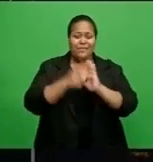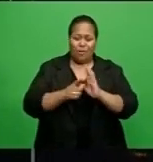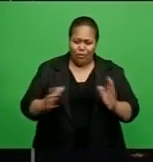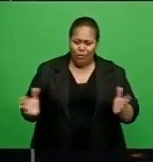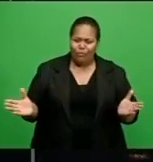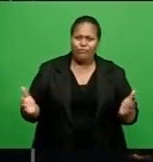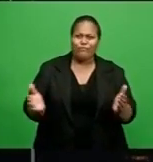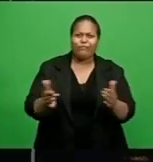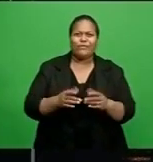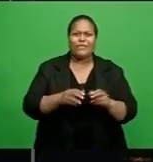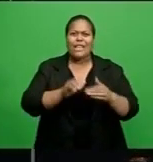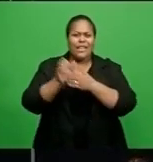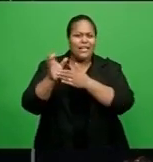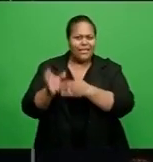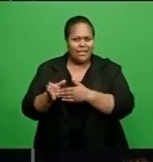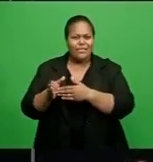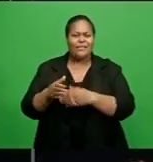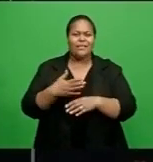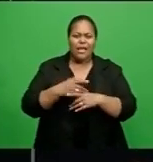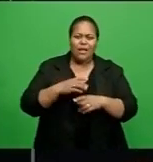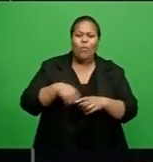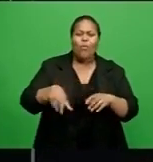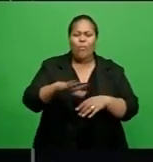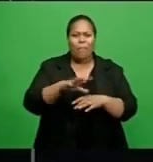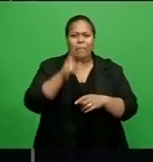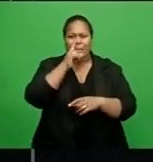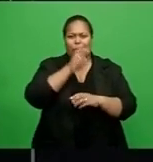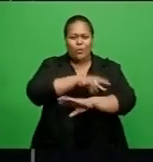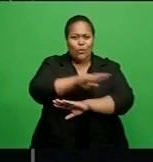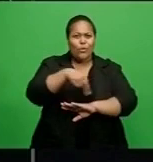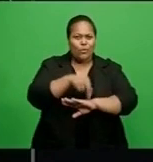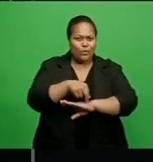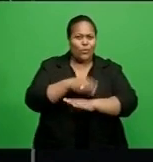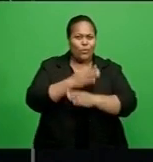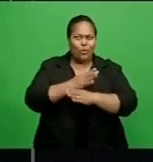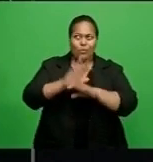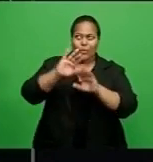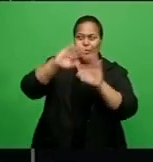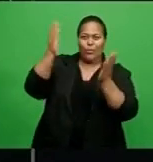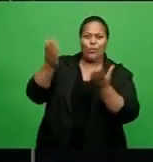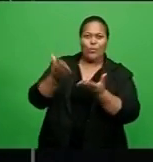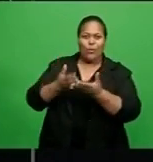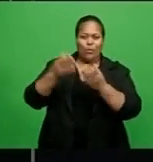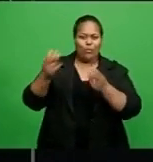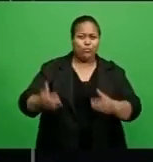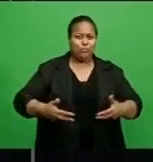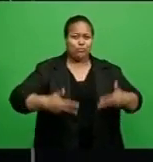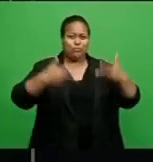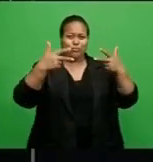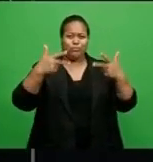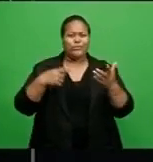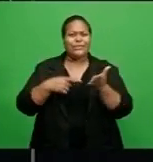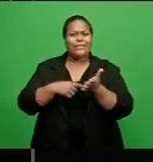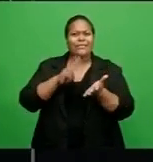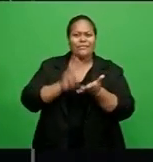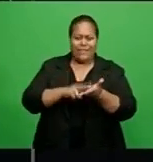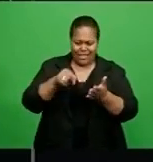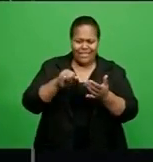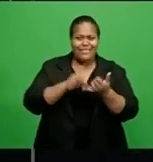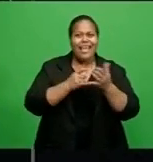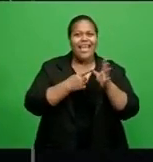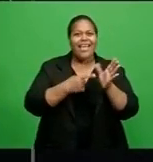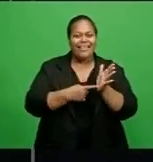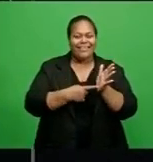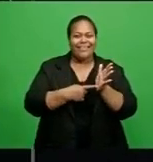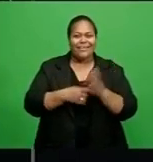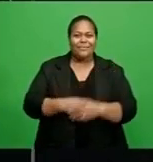with the rest of the world in the fight against COVID-19. The concert will be televised and digitally streamed this Saturday, paying tribute